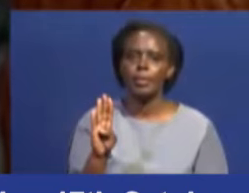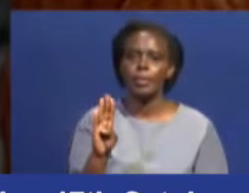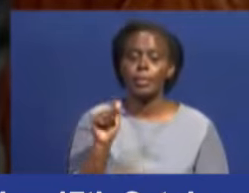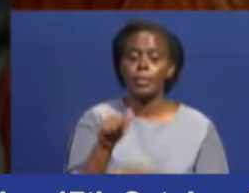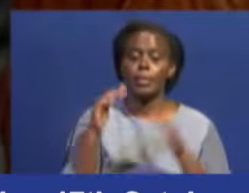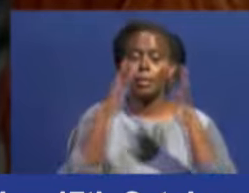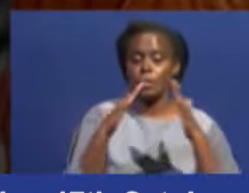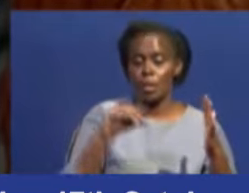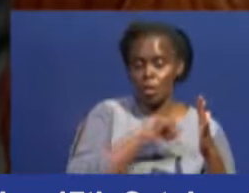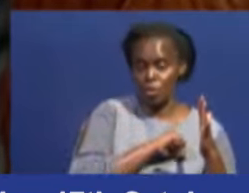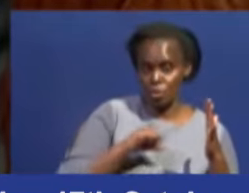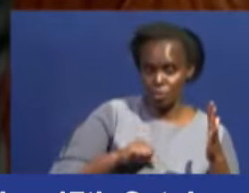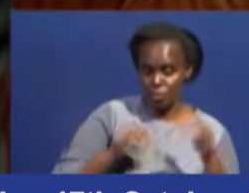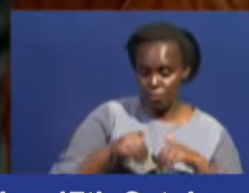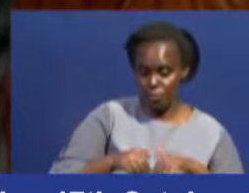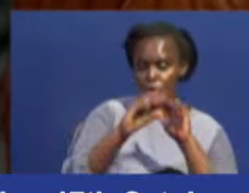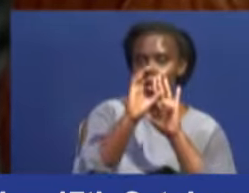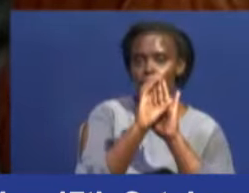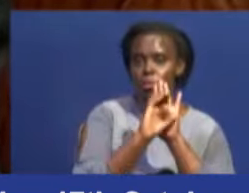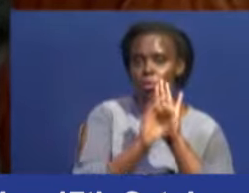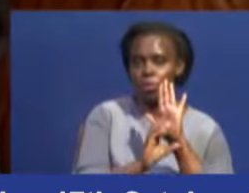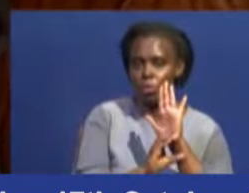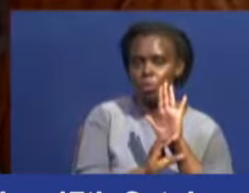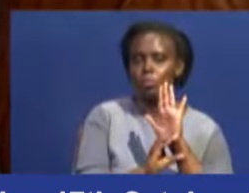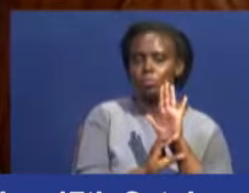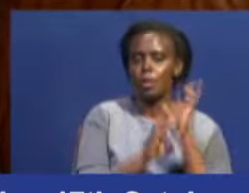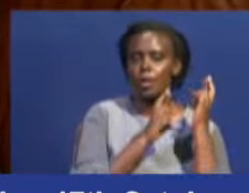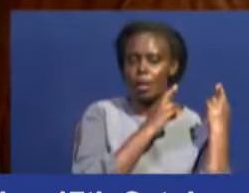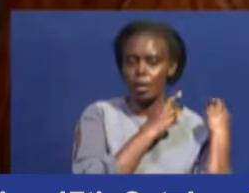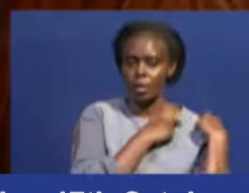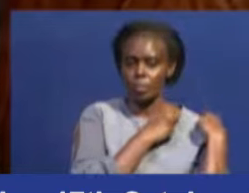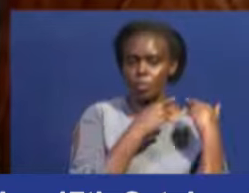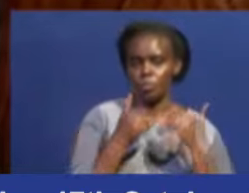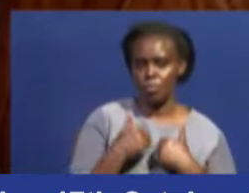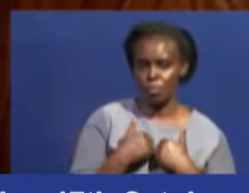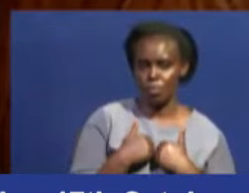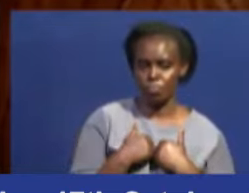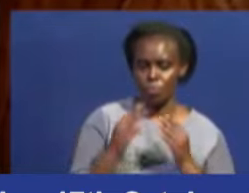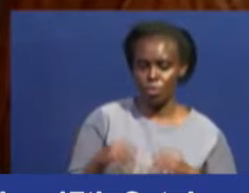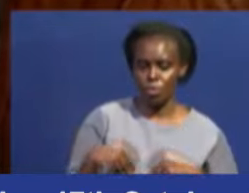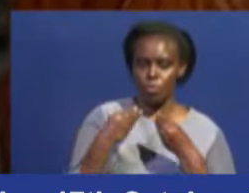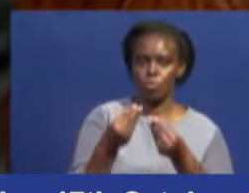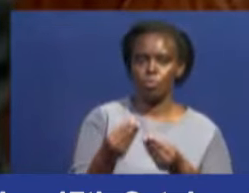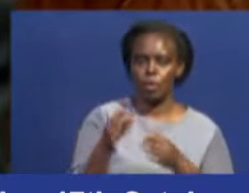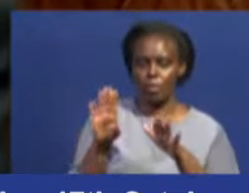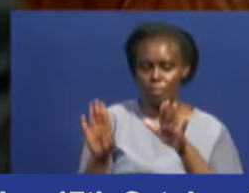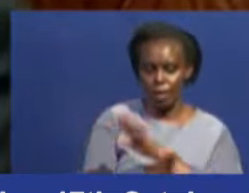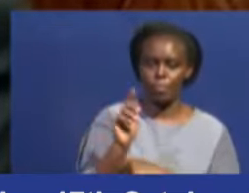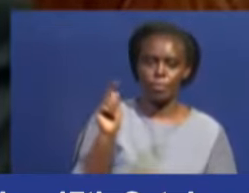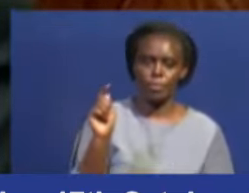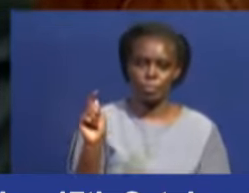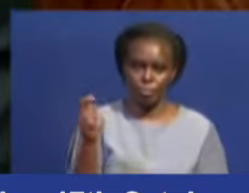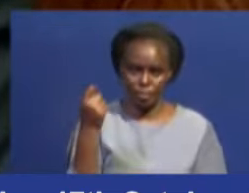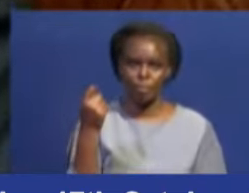this House, by the Constitution, is obligated to accord the Deputy